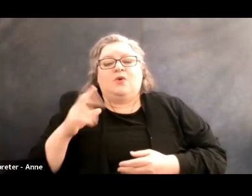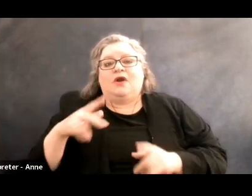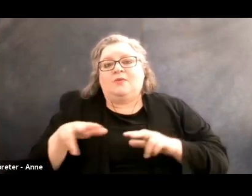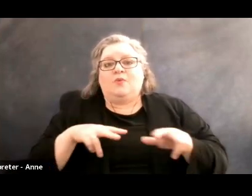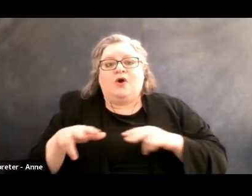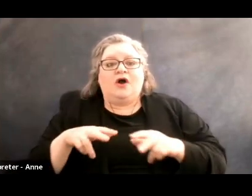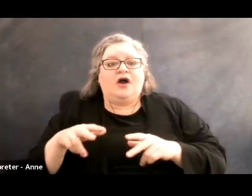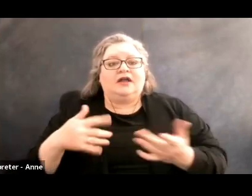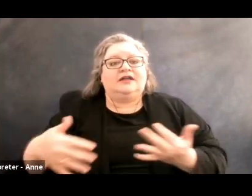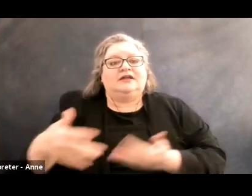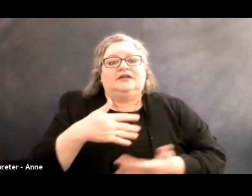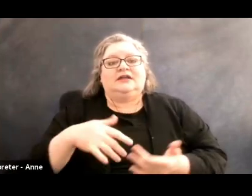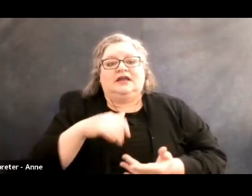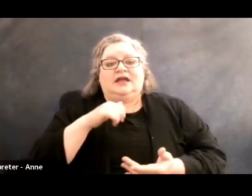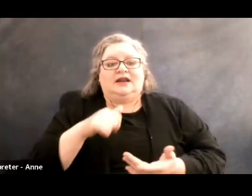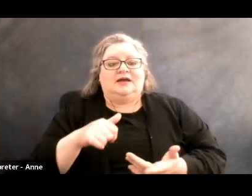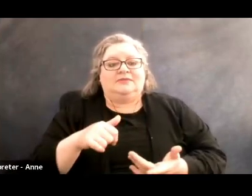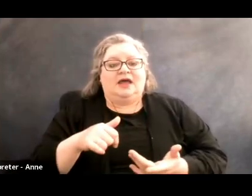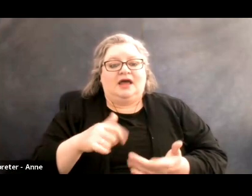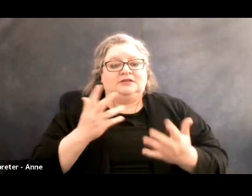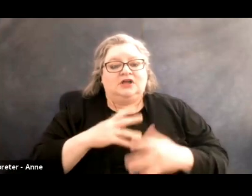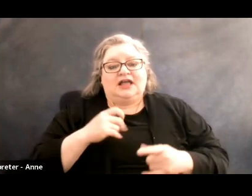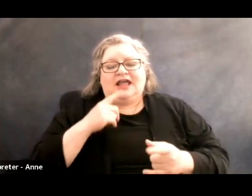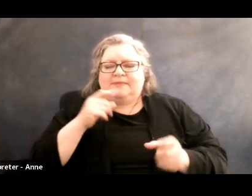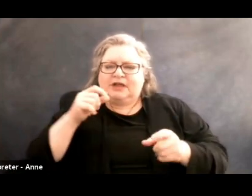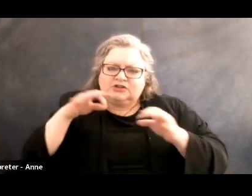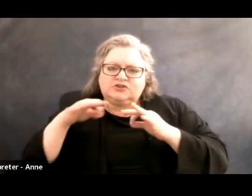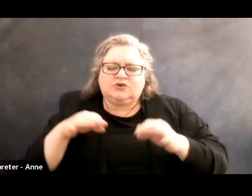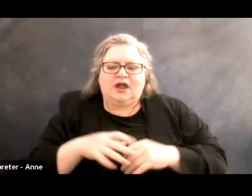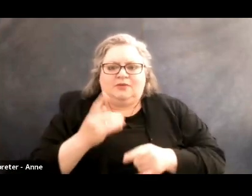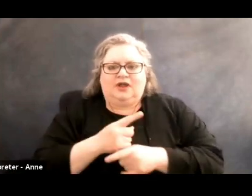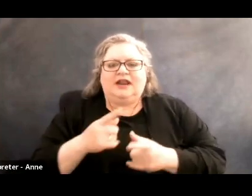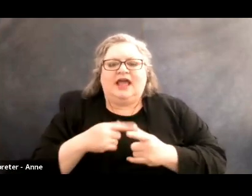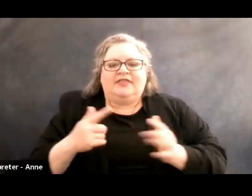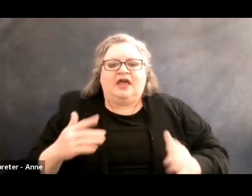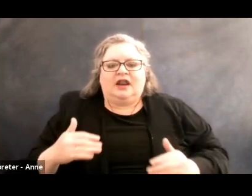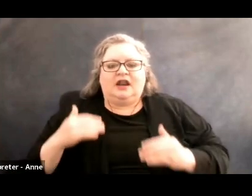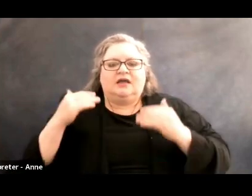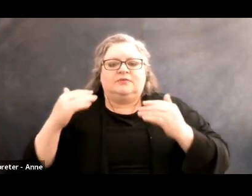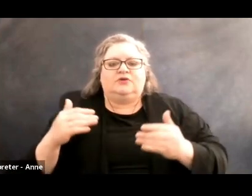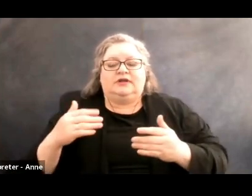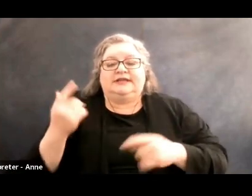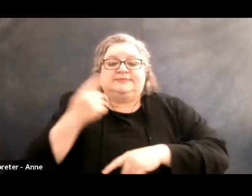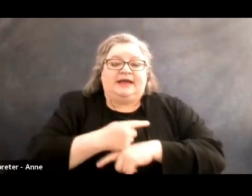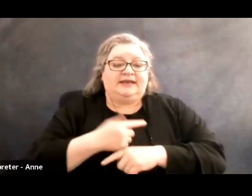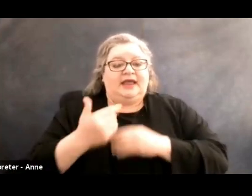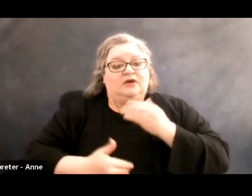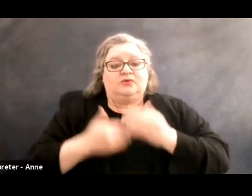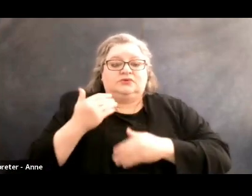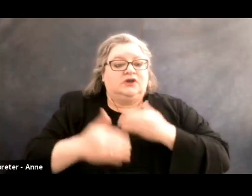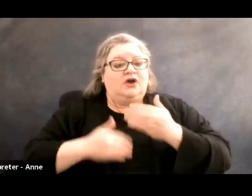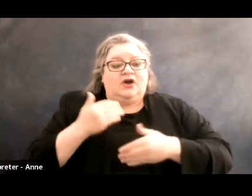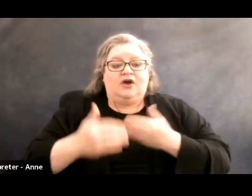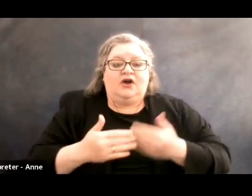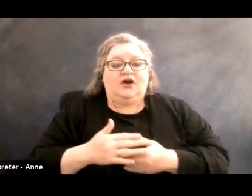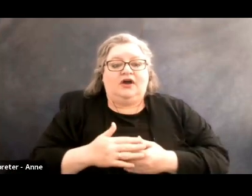walking around and not stomping. And I'm going to describe, right? And then I'm going to move to, as my day goes on and